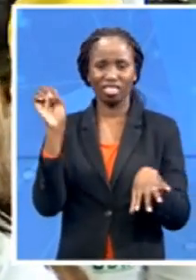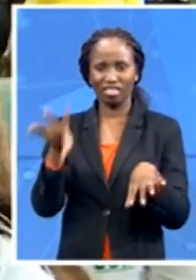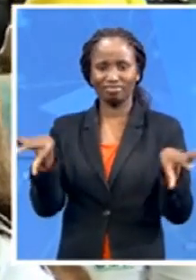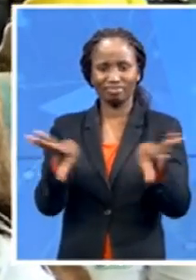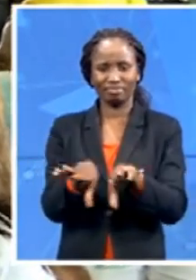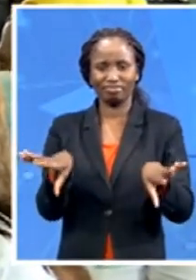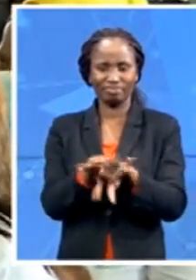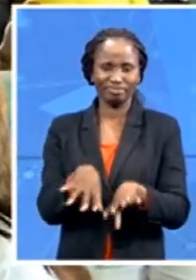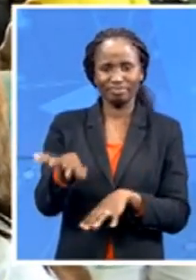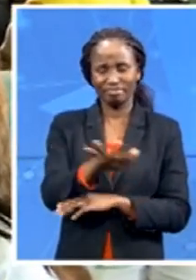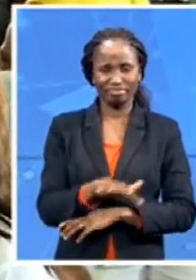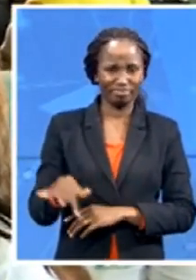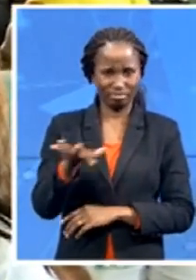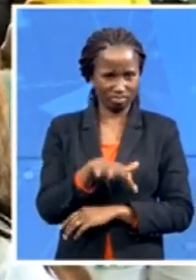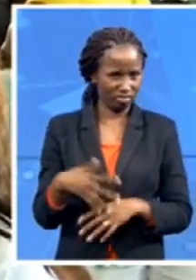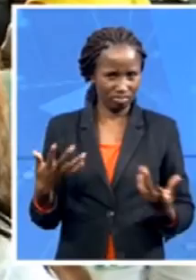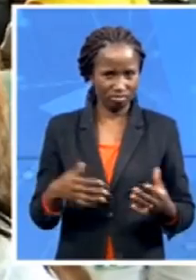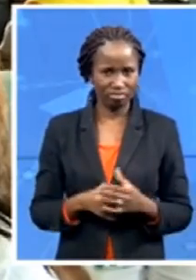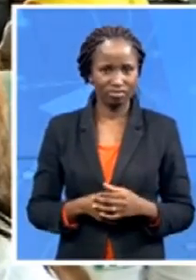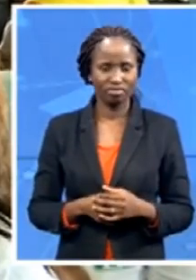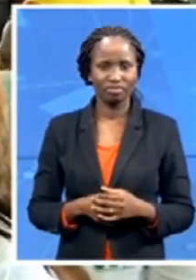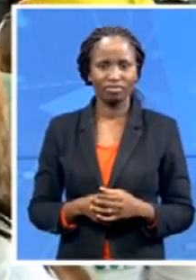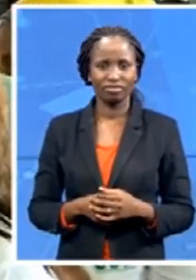nam ndigilti apho nani sonke.